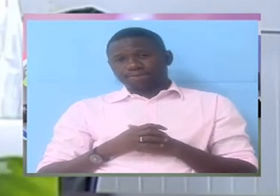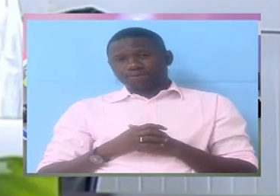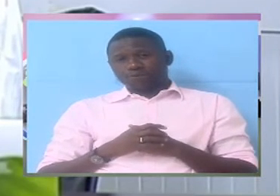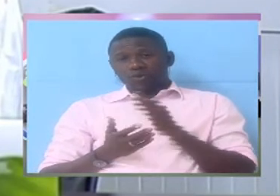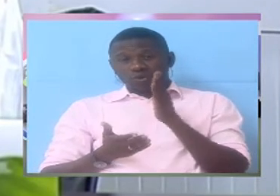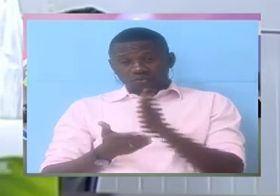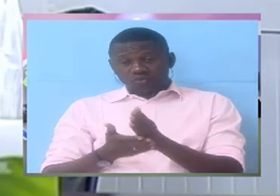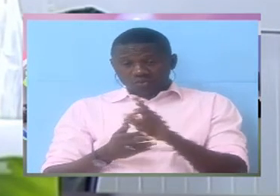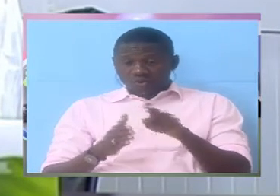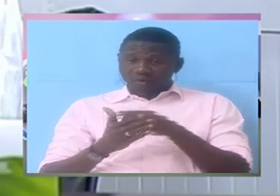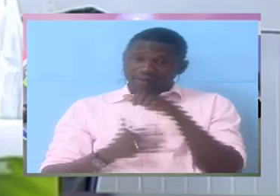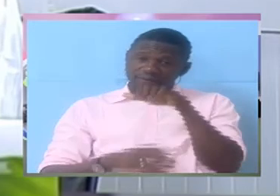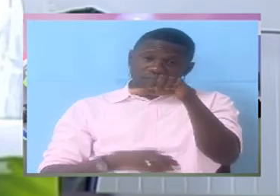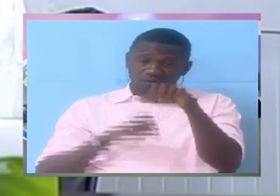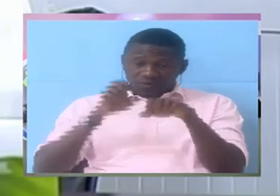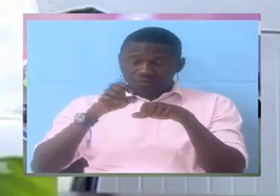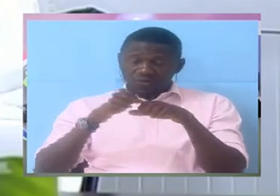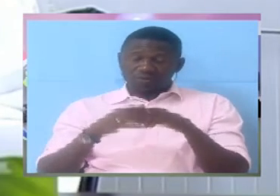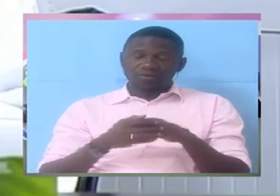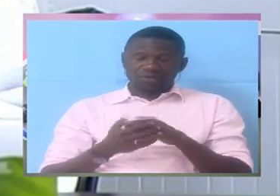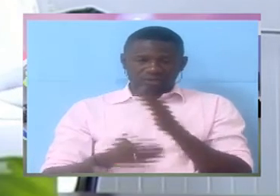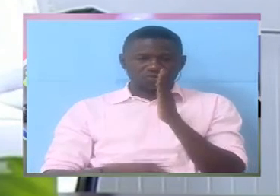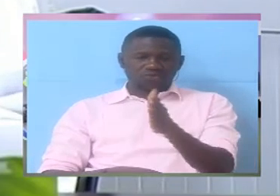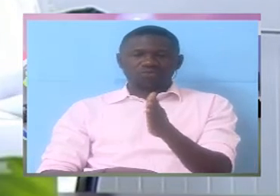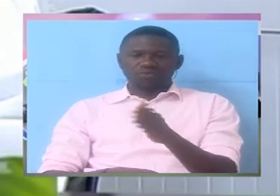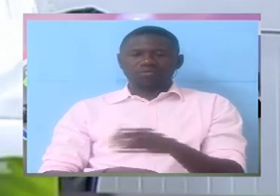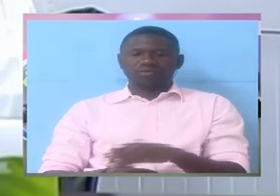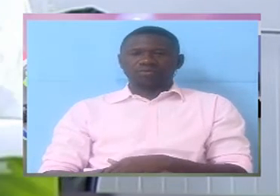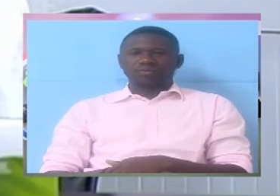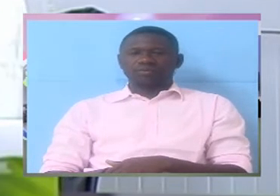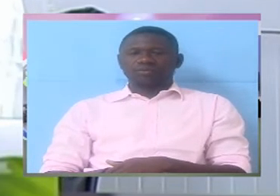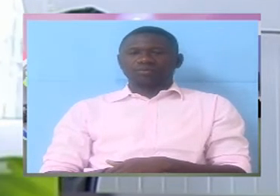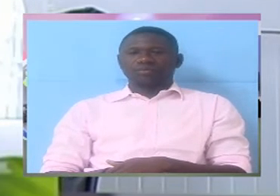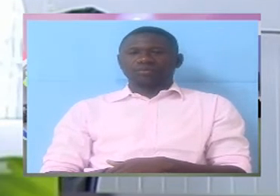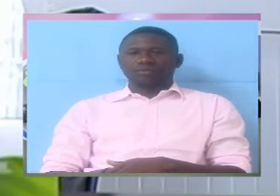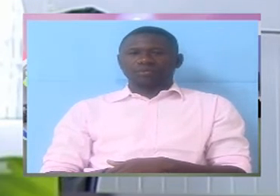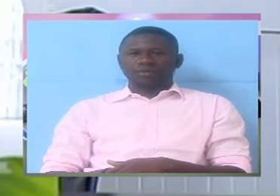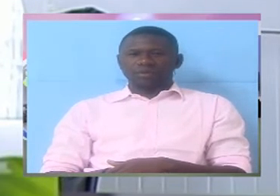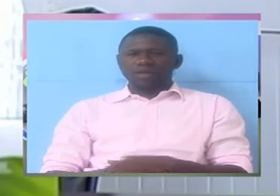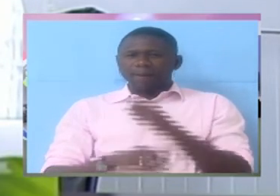True or false? Tuonya fafania. That's true. But some